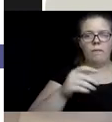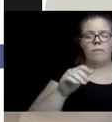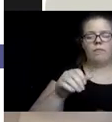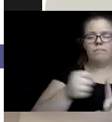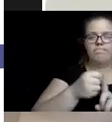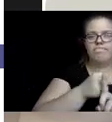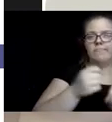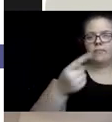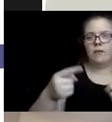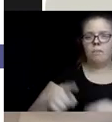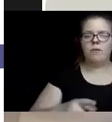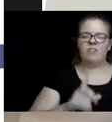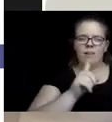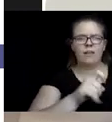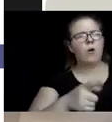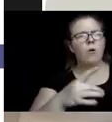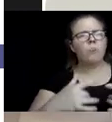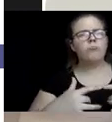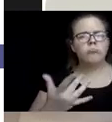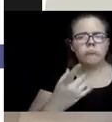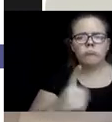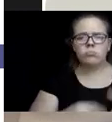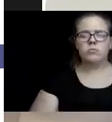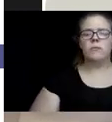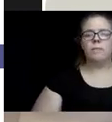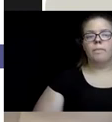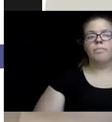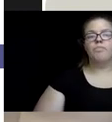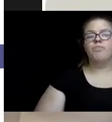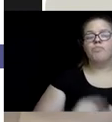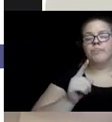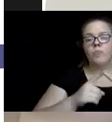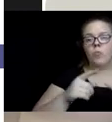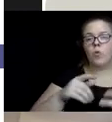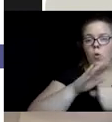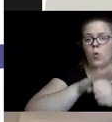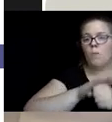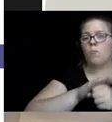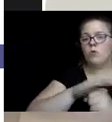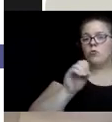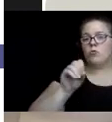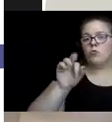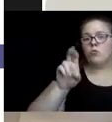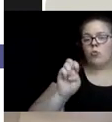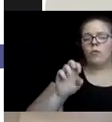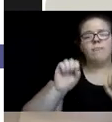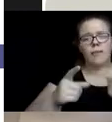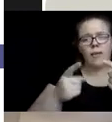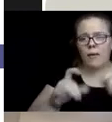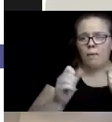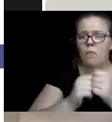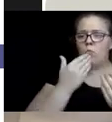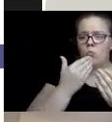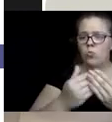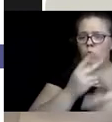happened? Pressure sores. Pressure sores can happen even with good care. But if pressure sores